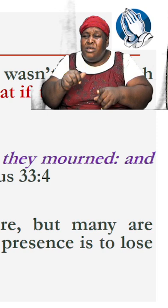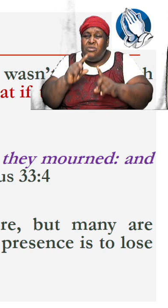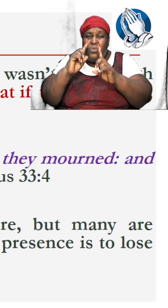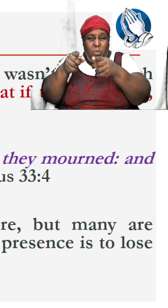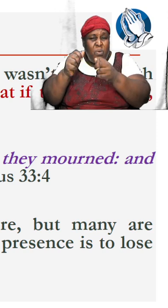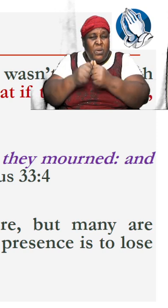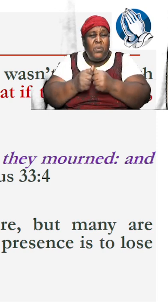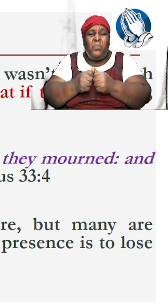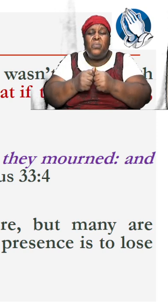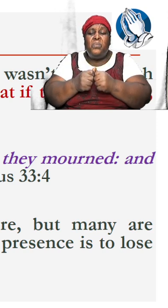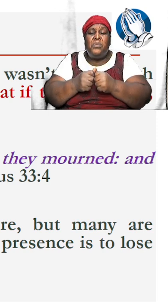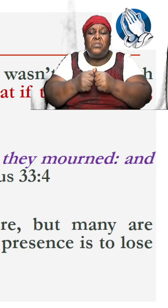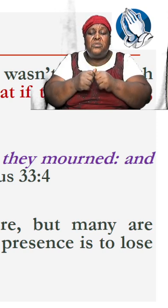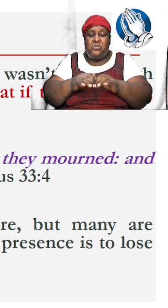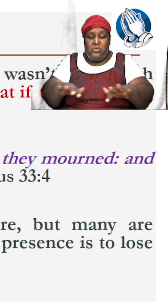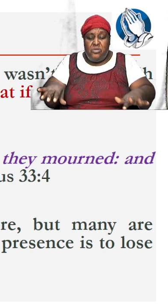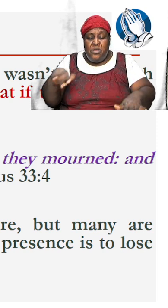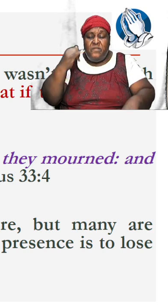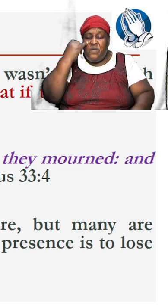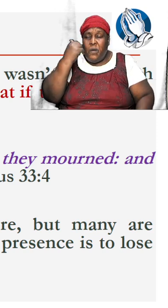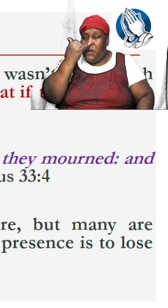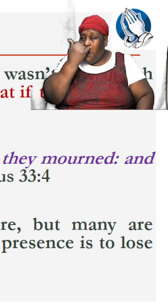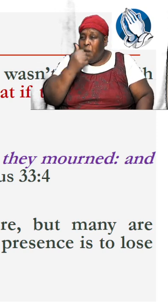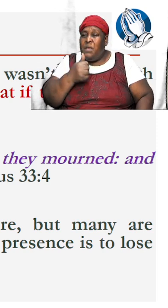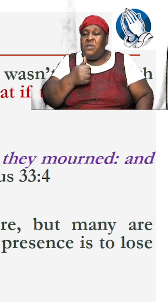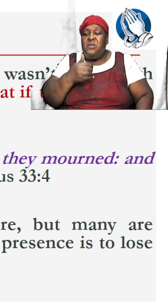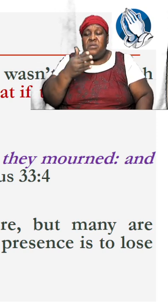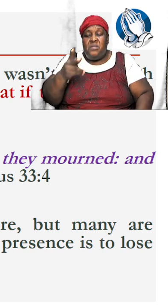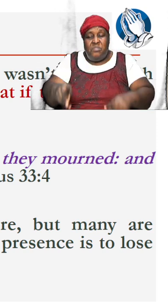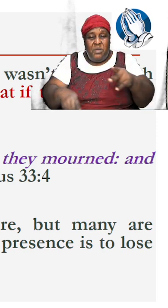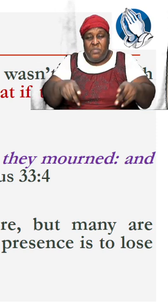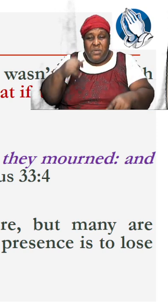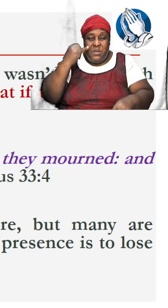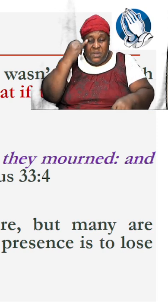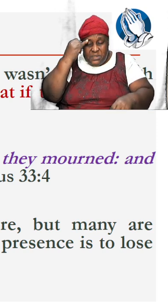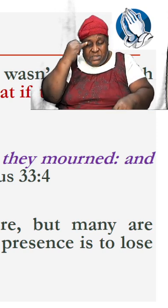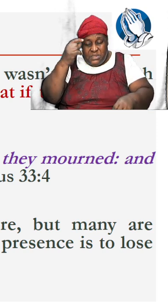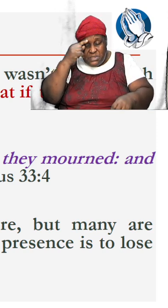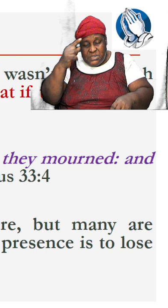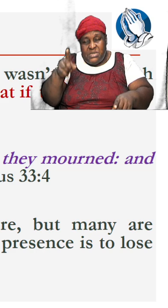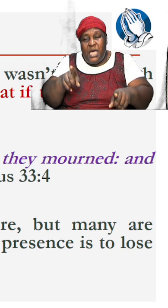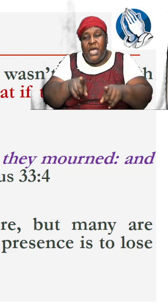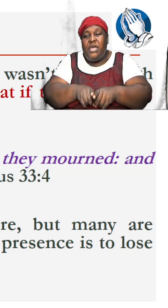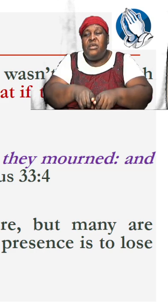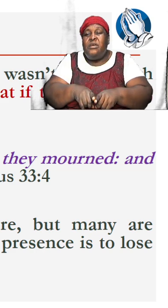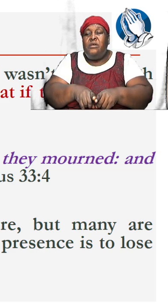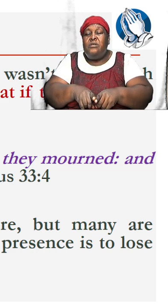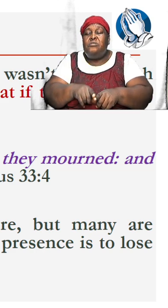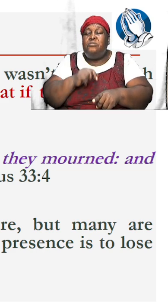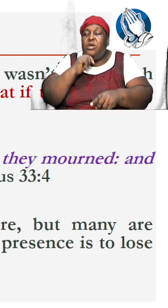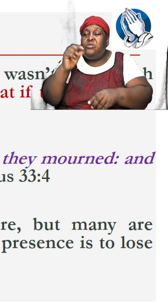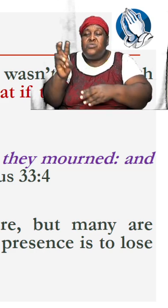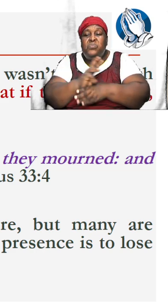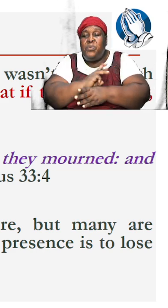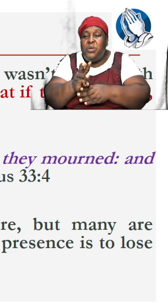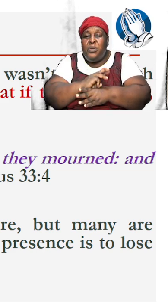off. So let me say to you, if you want to go with